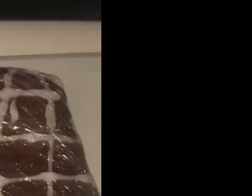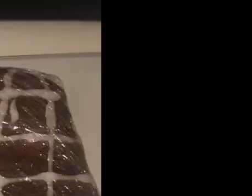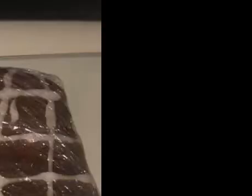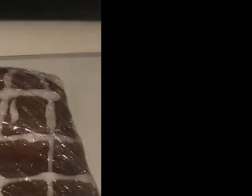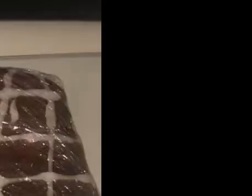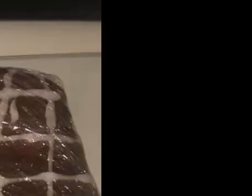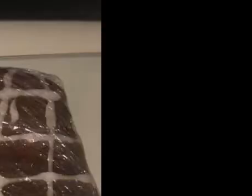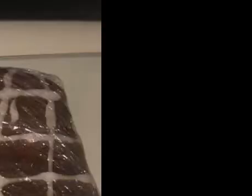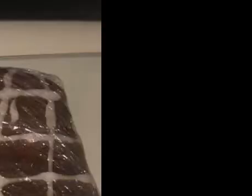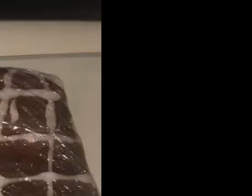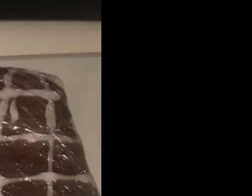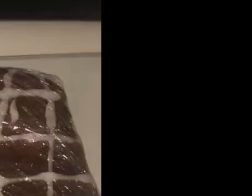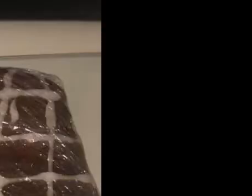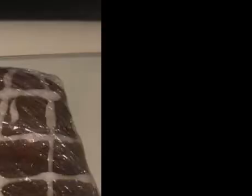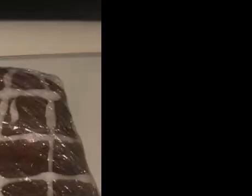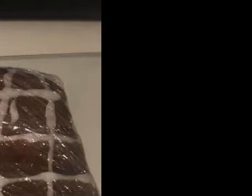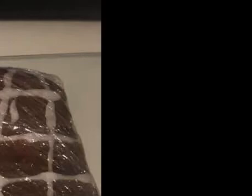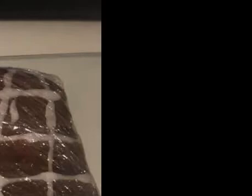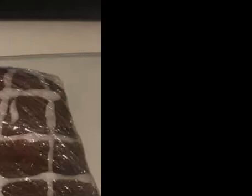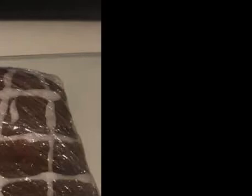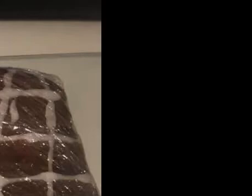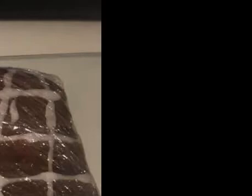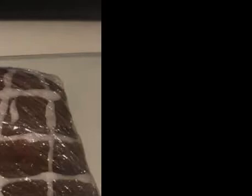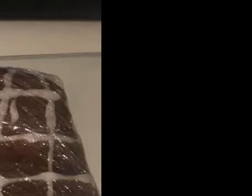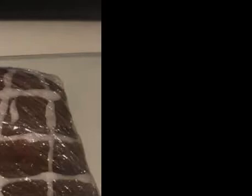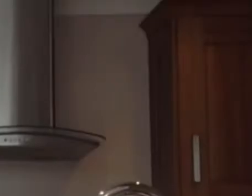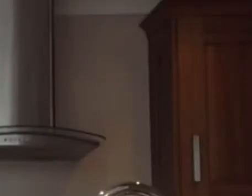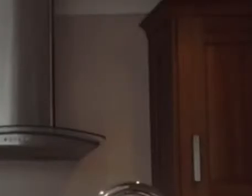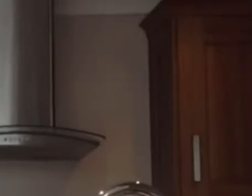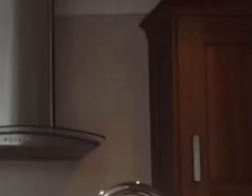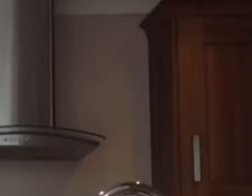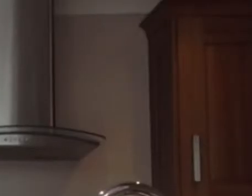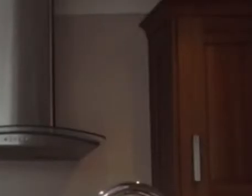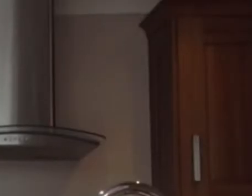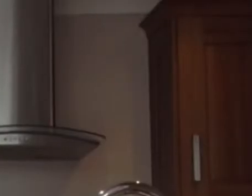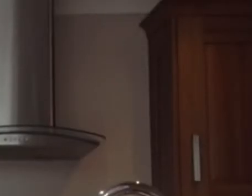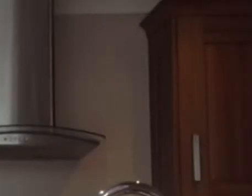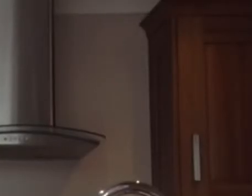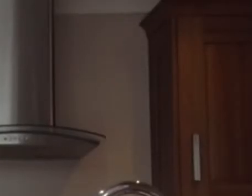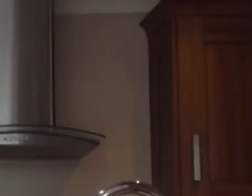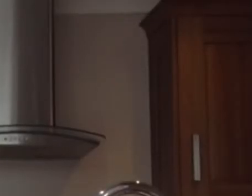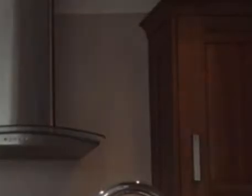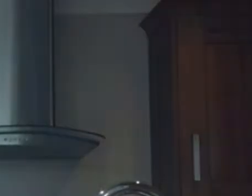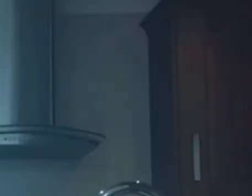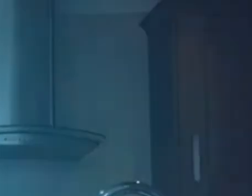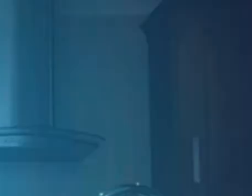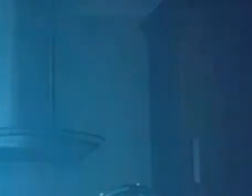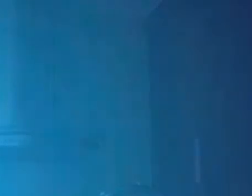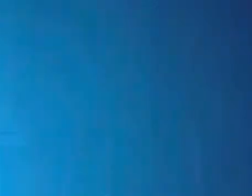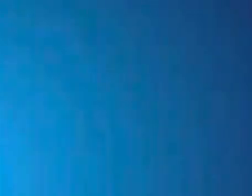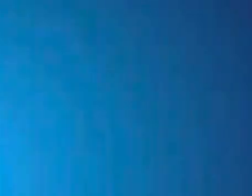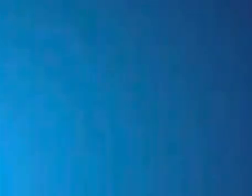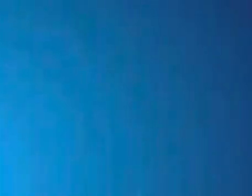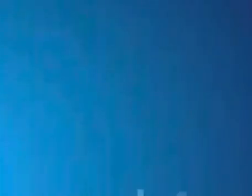she made some banana bread and she put some white icing, I think, on the top. So well done, Grace.